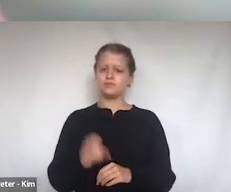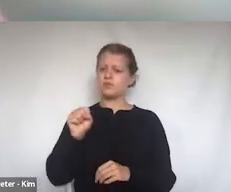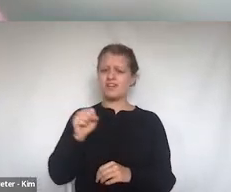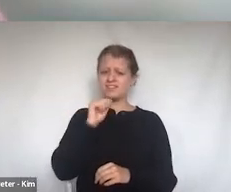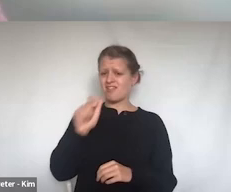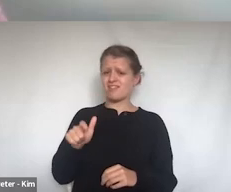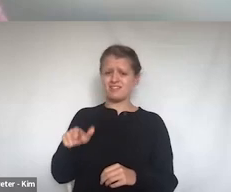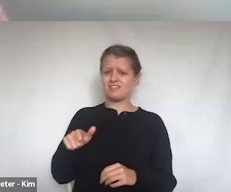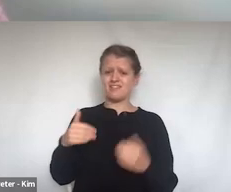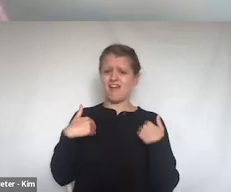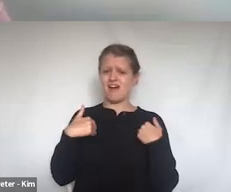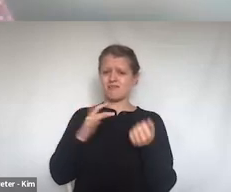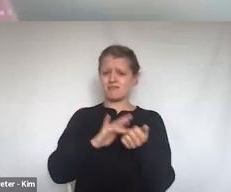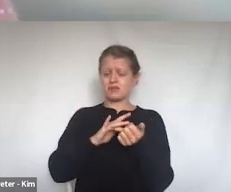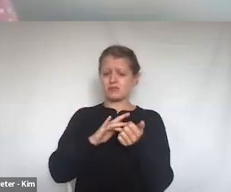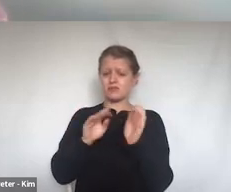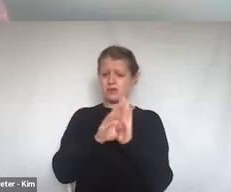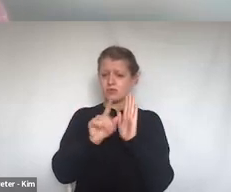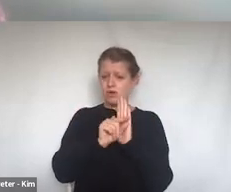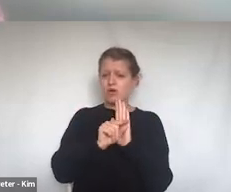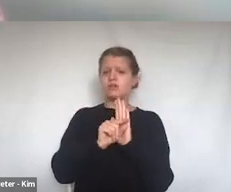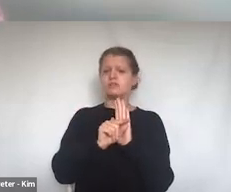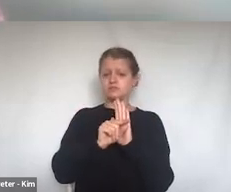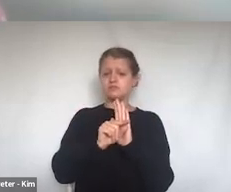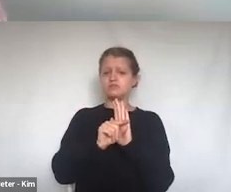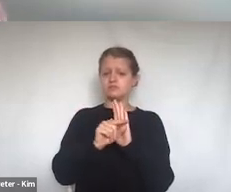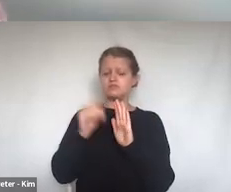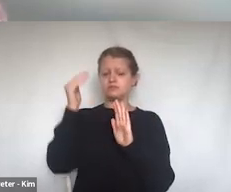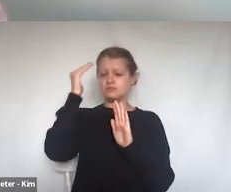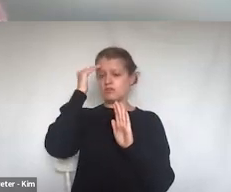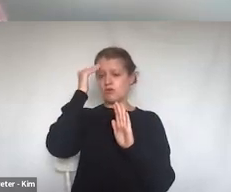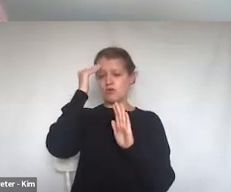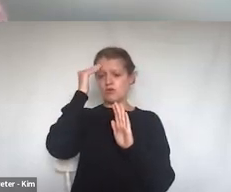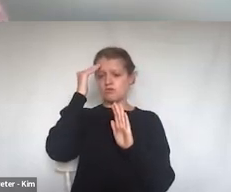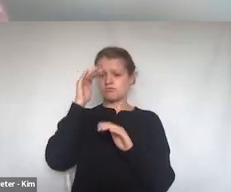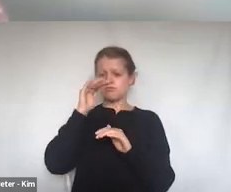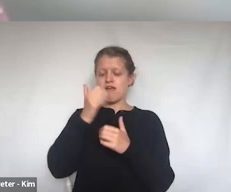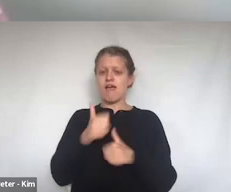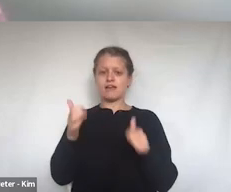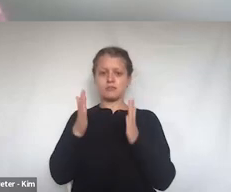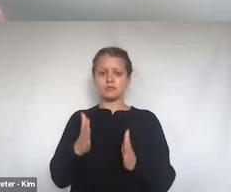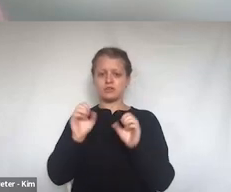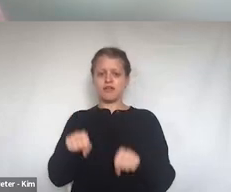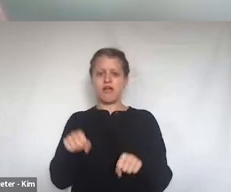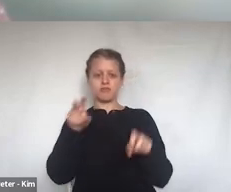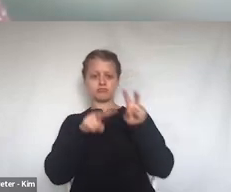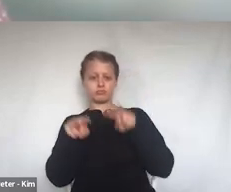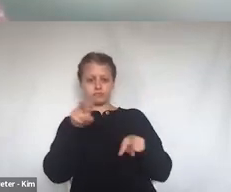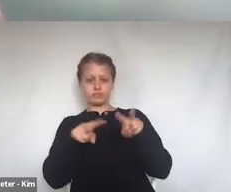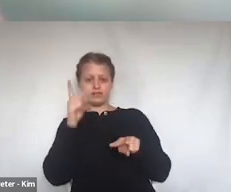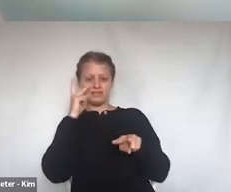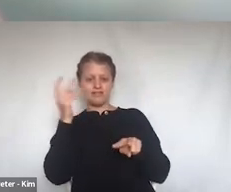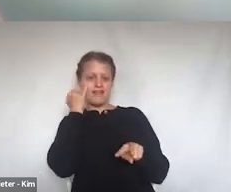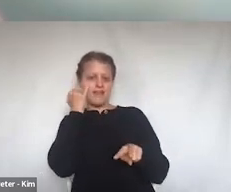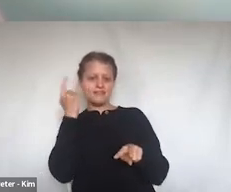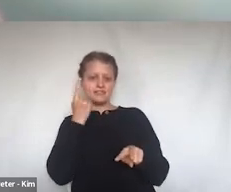or any specialized knowledge at all. It's all things that that a person could basically start from scratch and apply those.